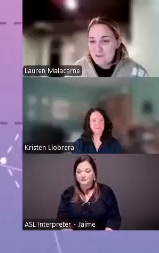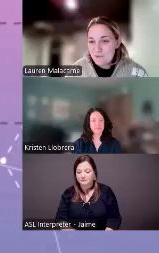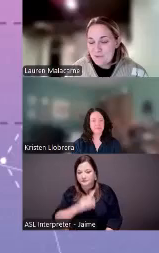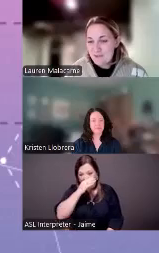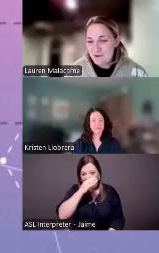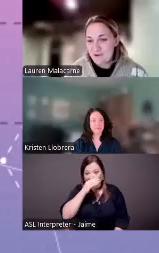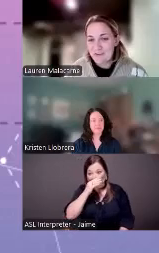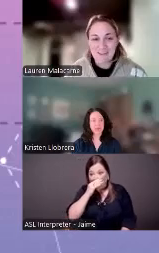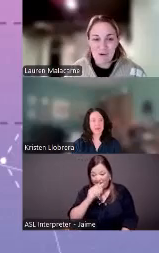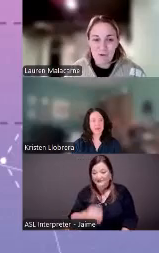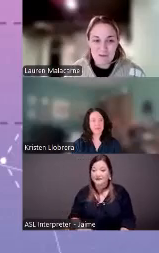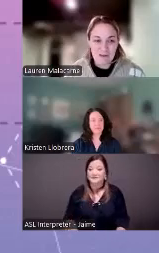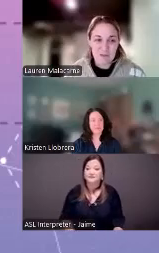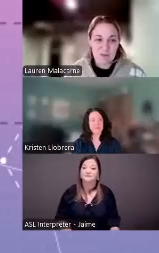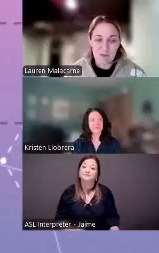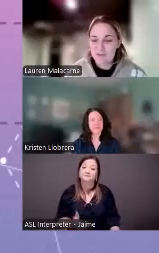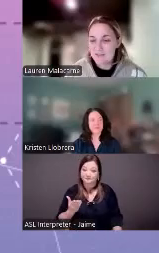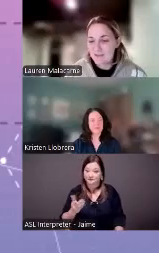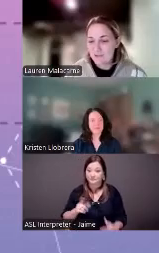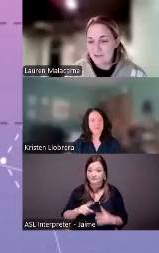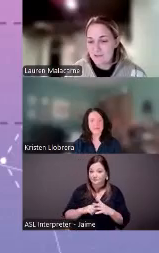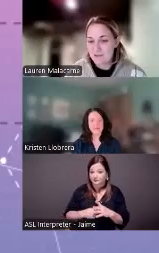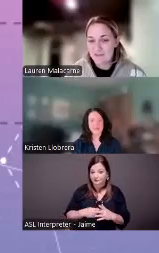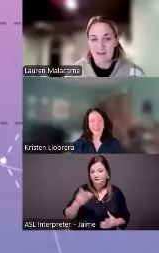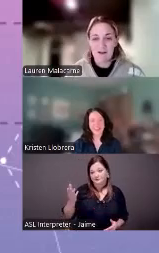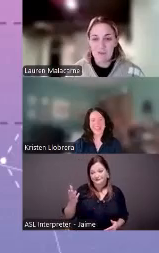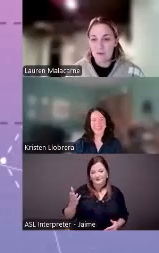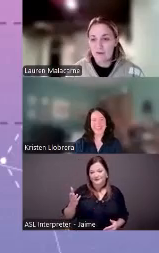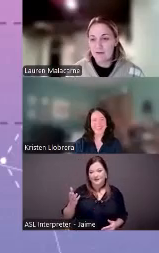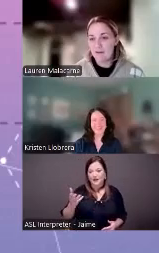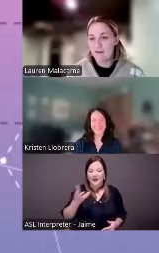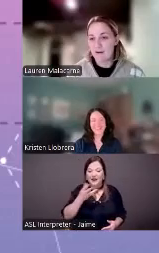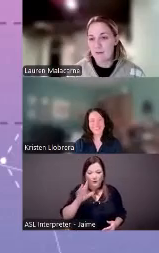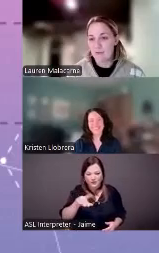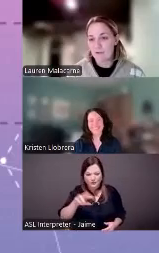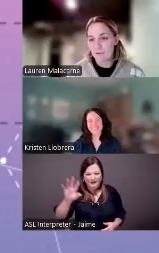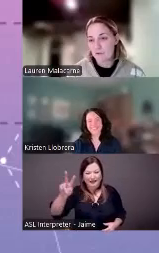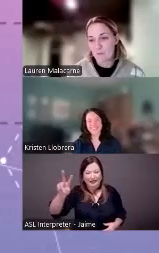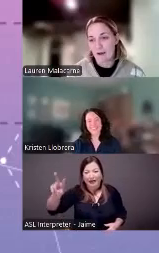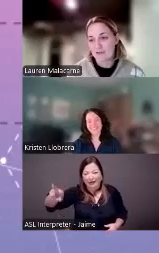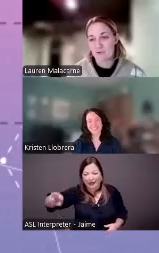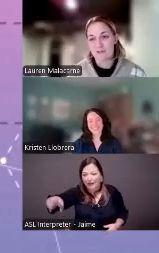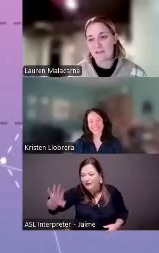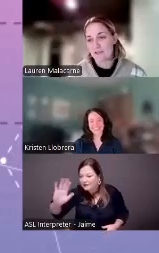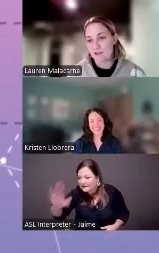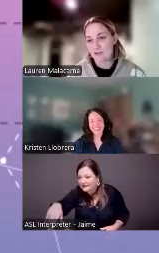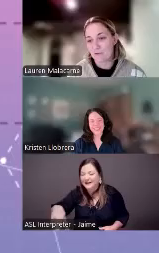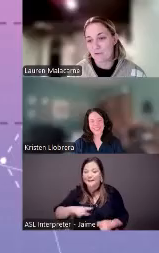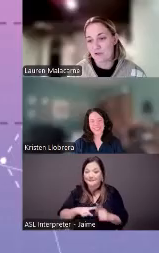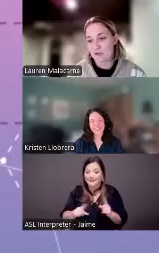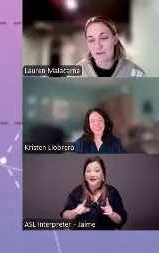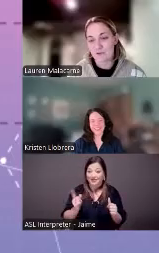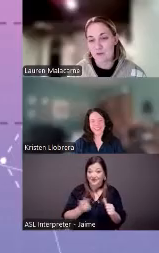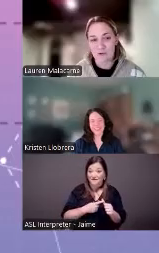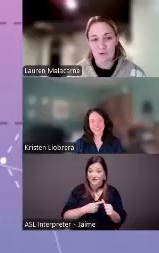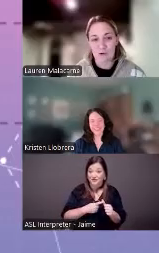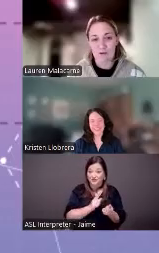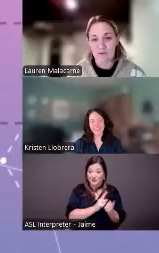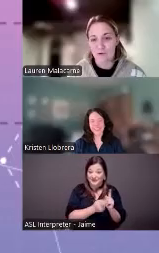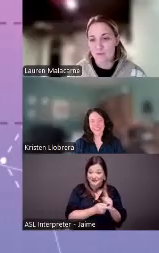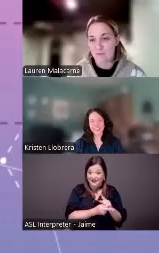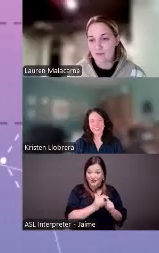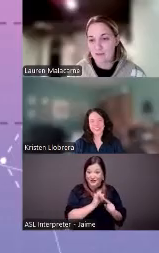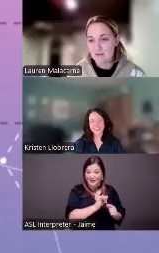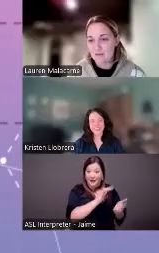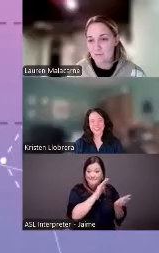So this is where we started, and the goal is not to be able to see what is on this slide, but the first pass translation of the Wheelchair Skills Manual kind